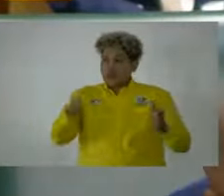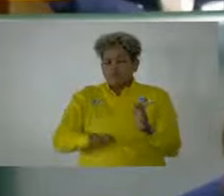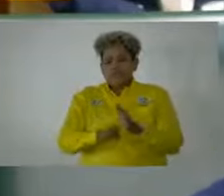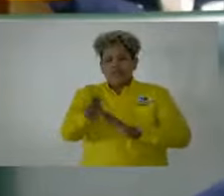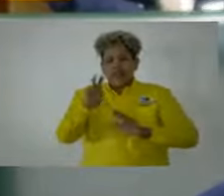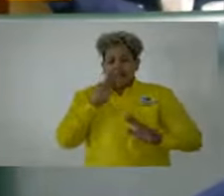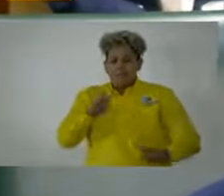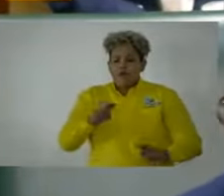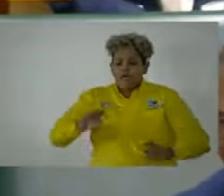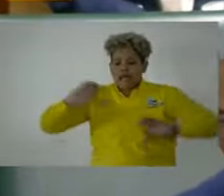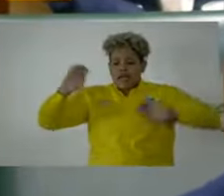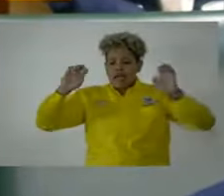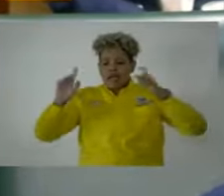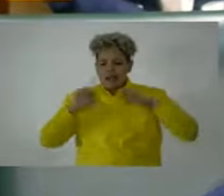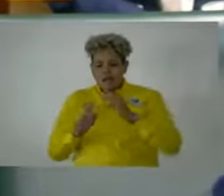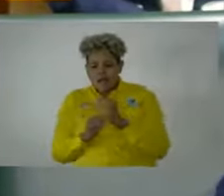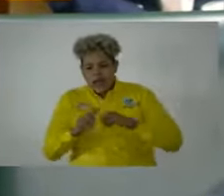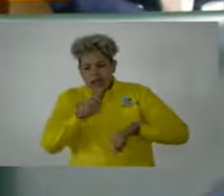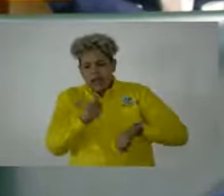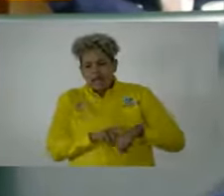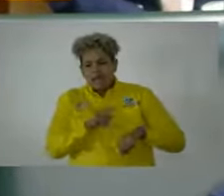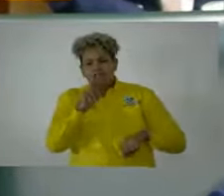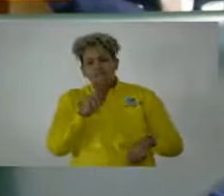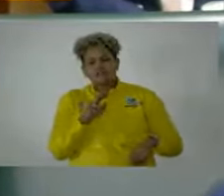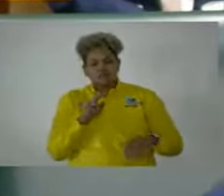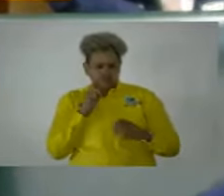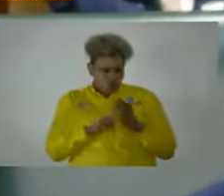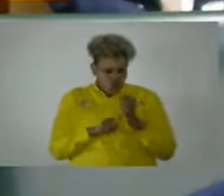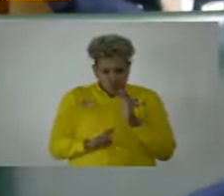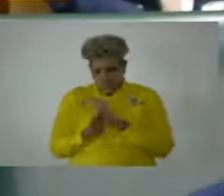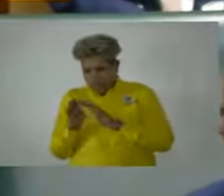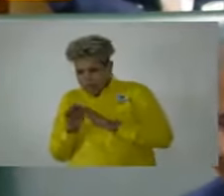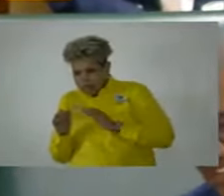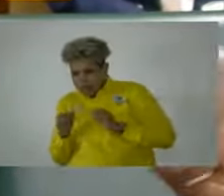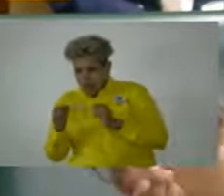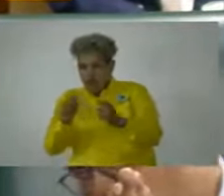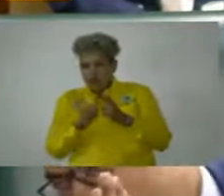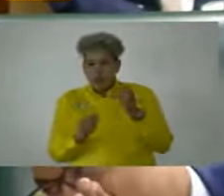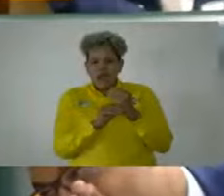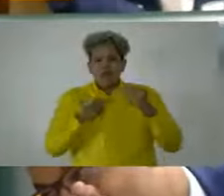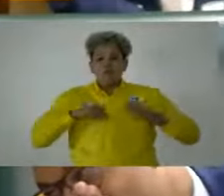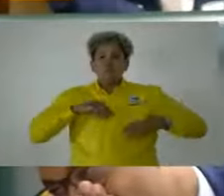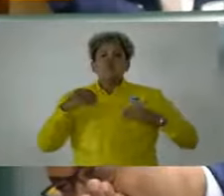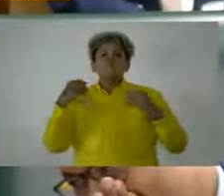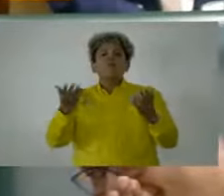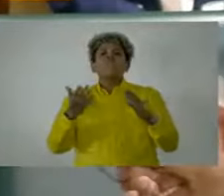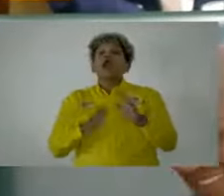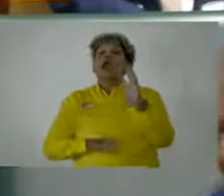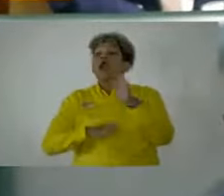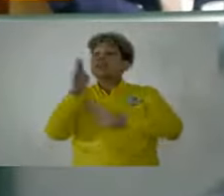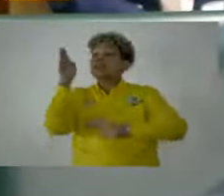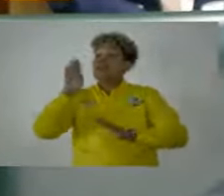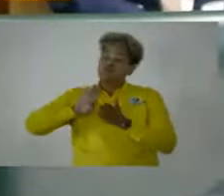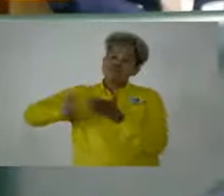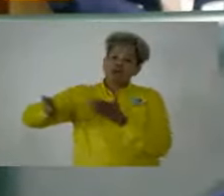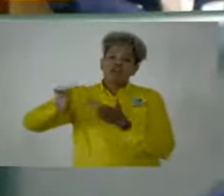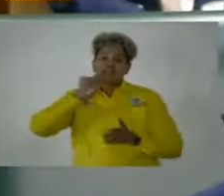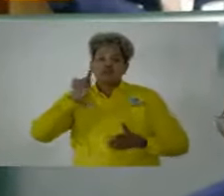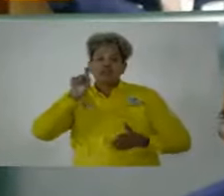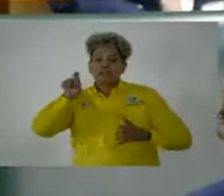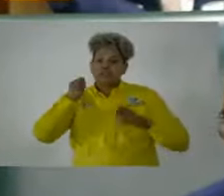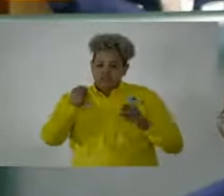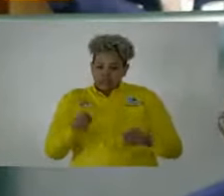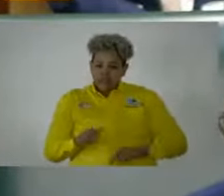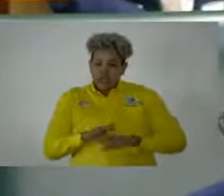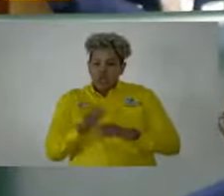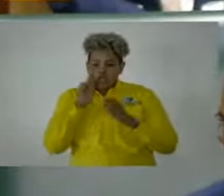monitor and evaluate a national R&D strategy. And we will provide an accelerated write-off for taxes of expenditure